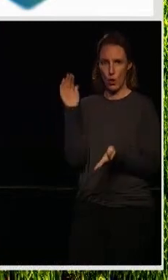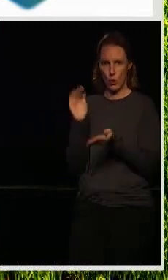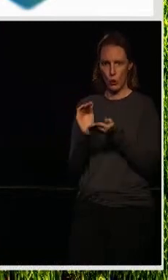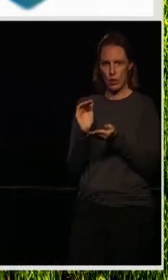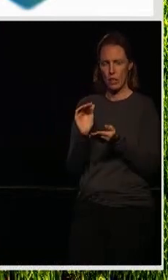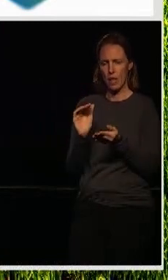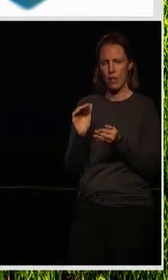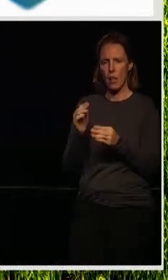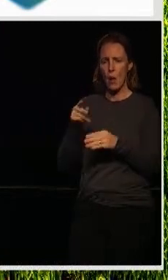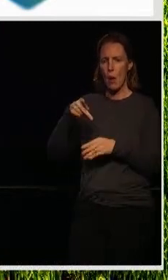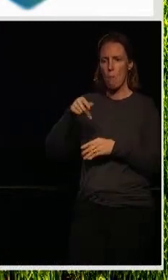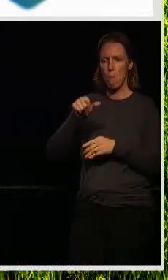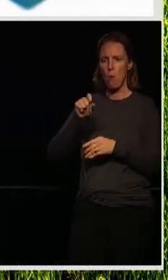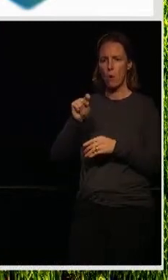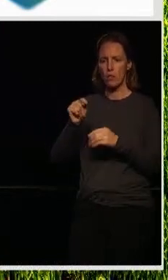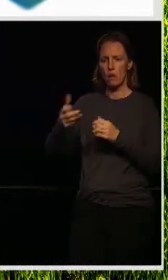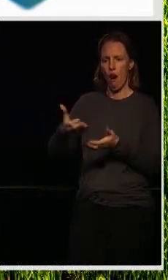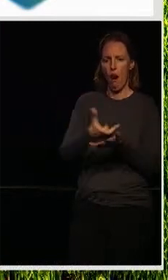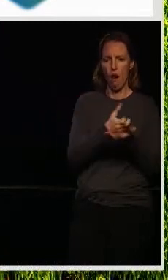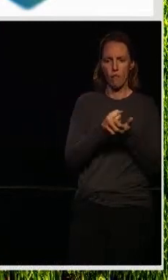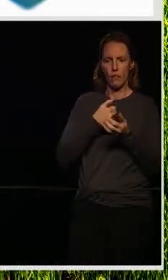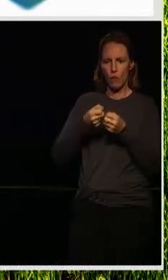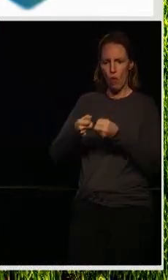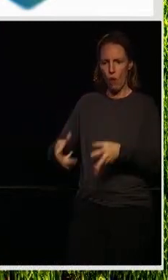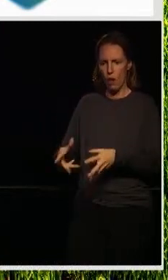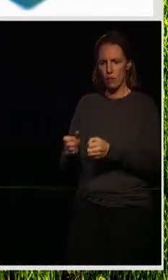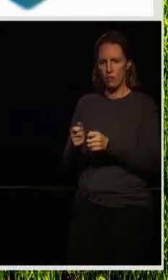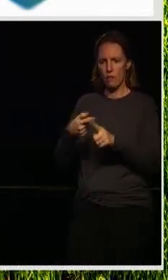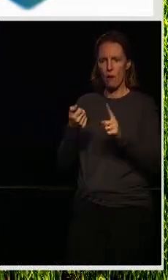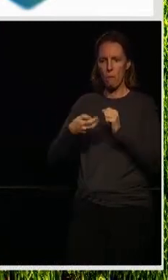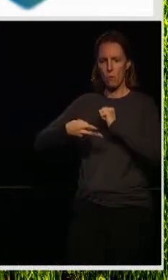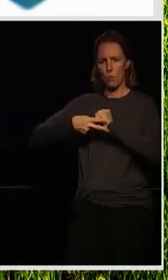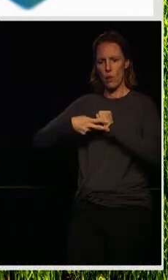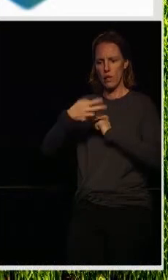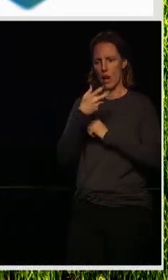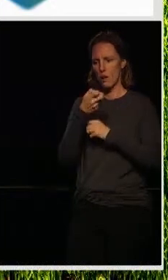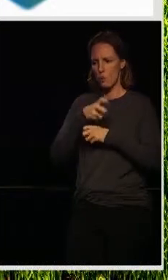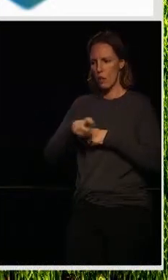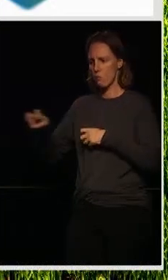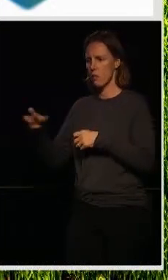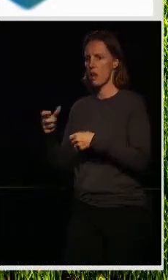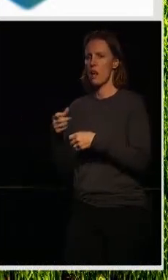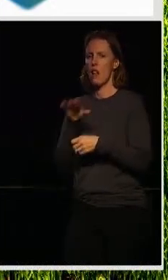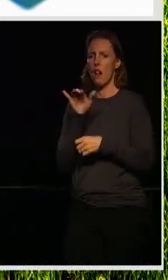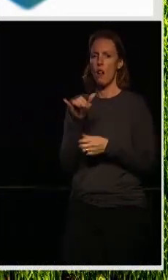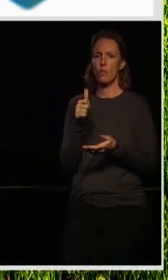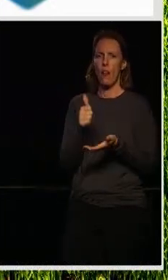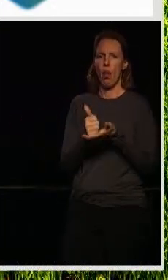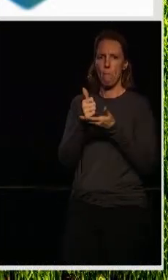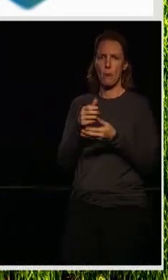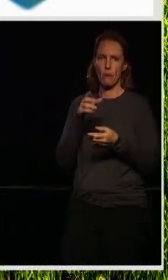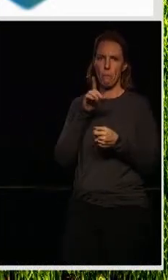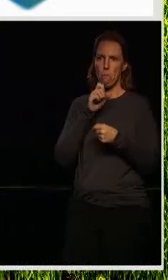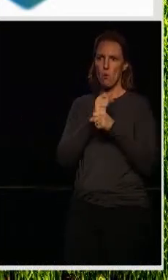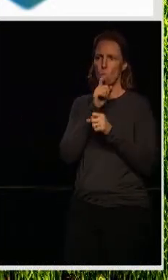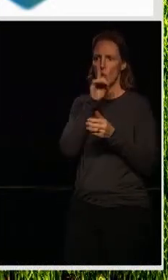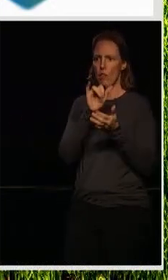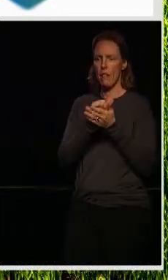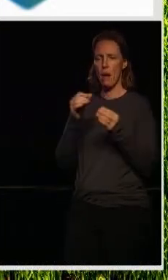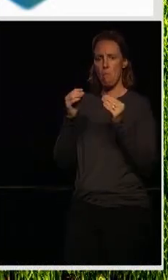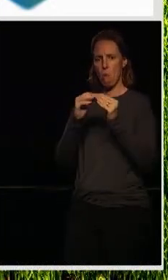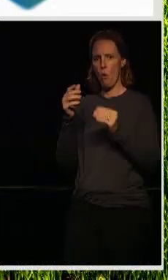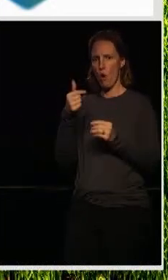reducing post-harvest losses from grain storage and transportation and helping make sure that more grains reach the end of the supply